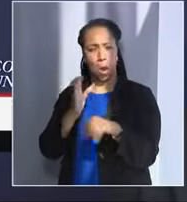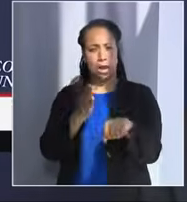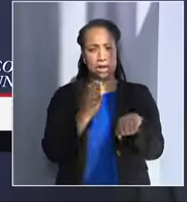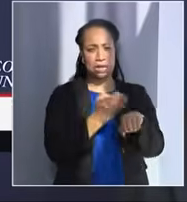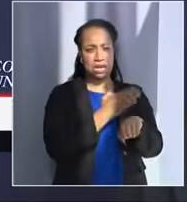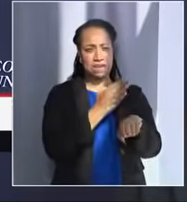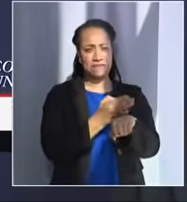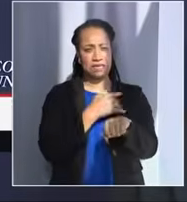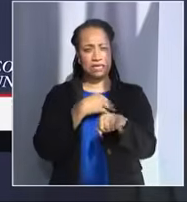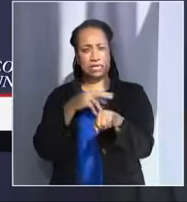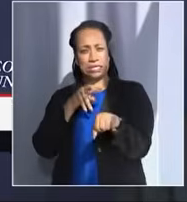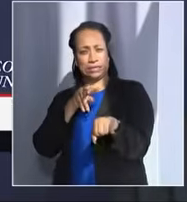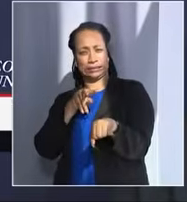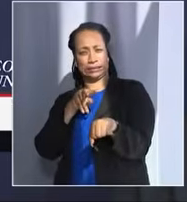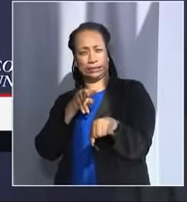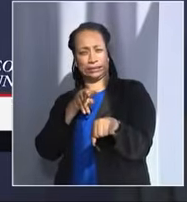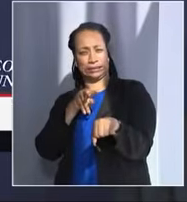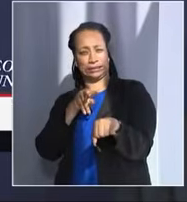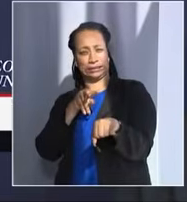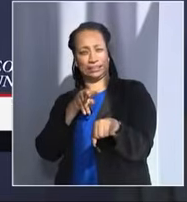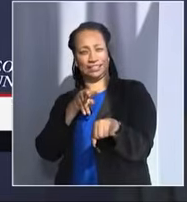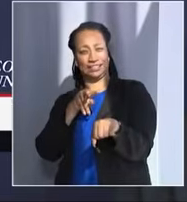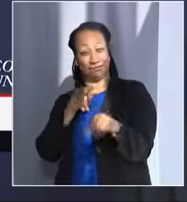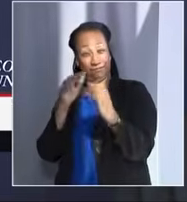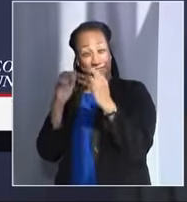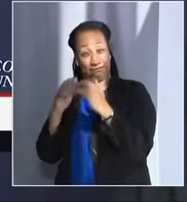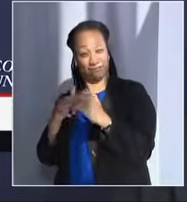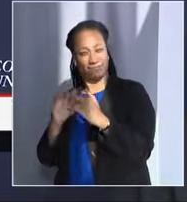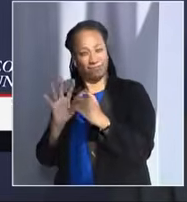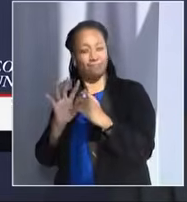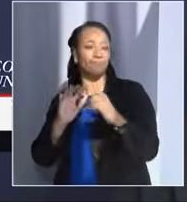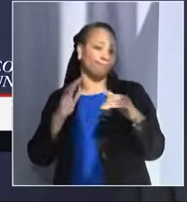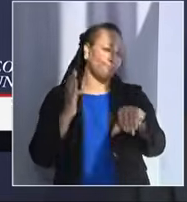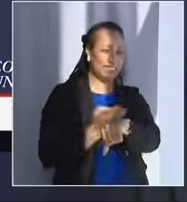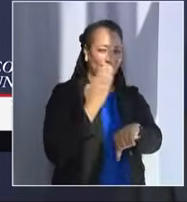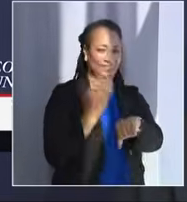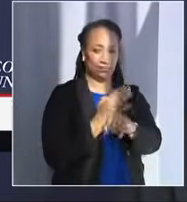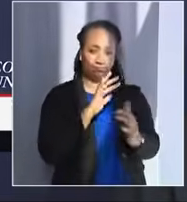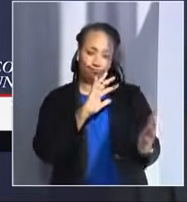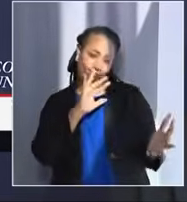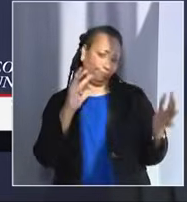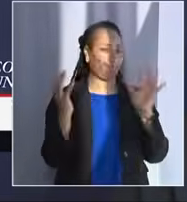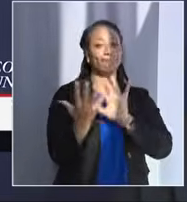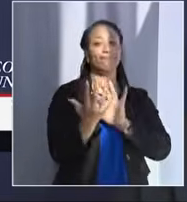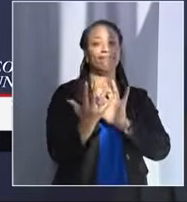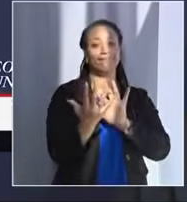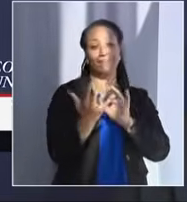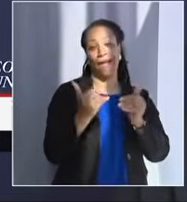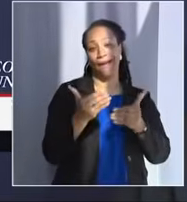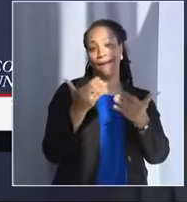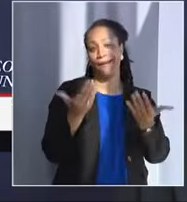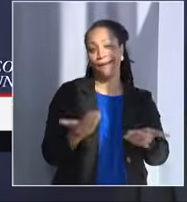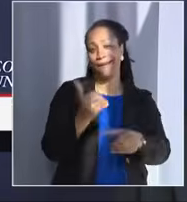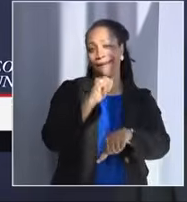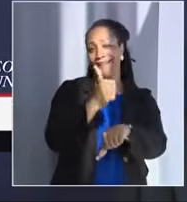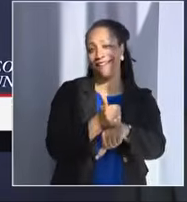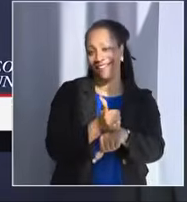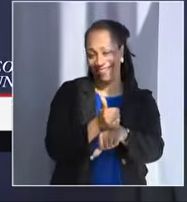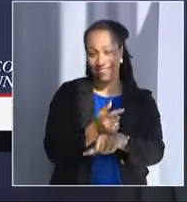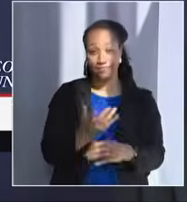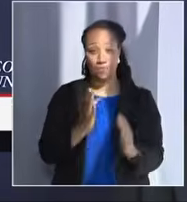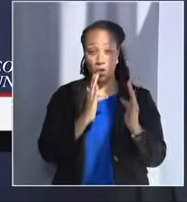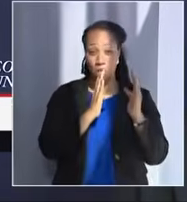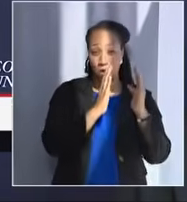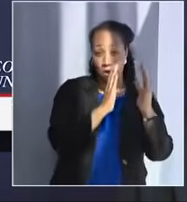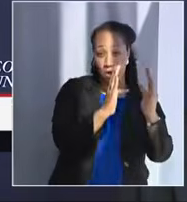to the ceilings and floors throughout the building, and to a vast, not the complete, but the vast majority of the exterior of the building. We